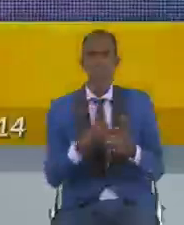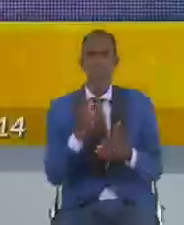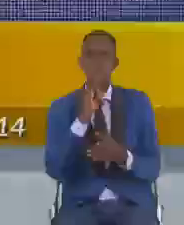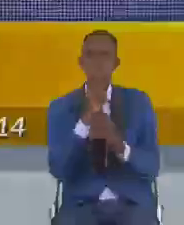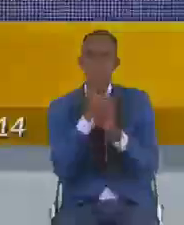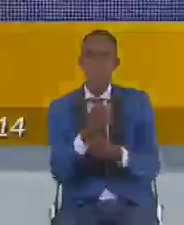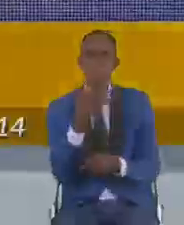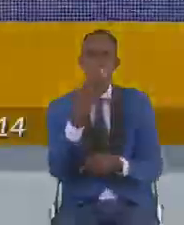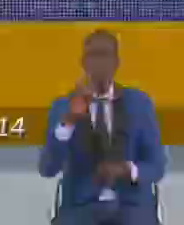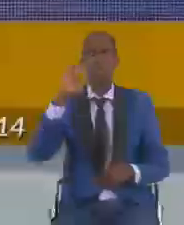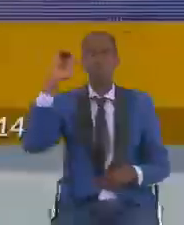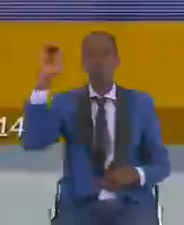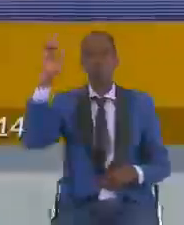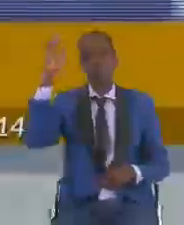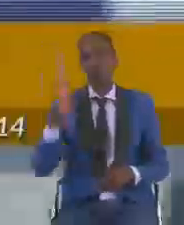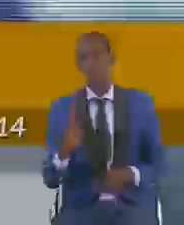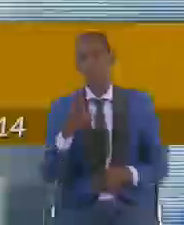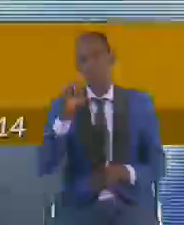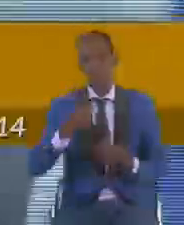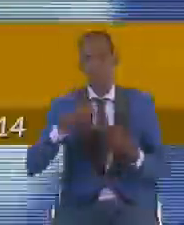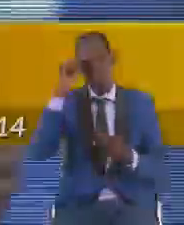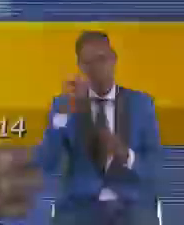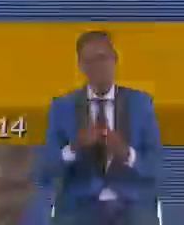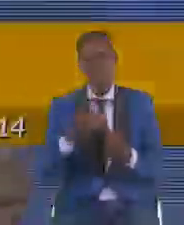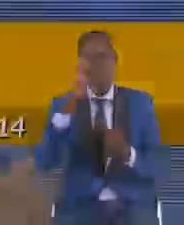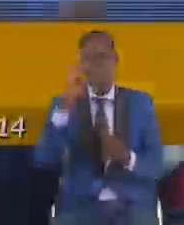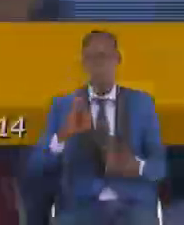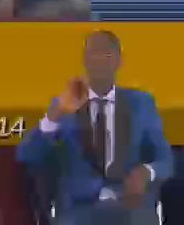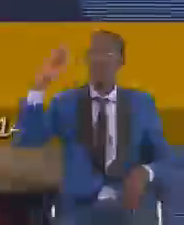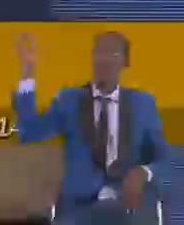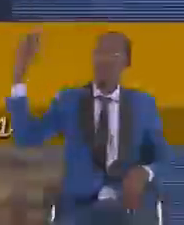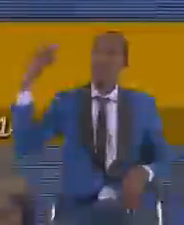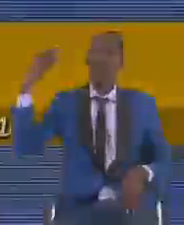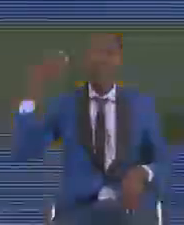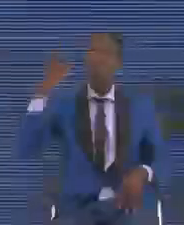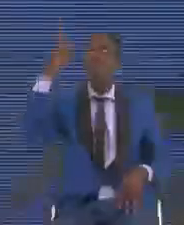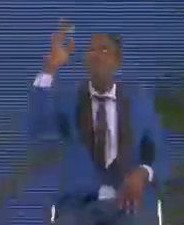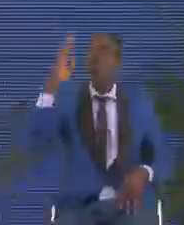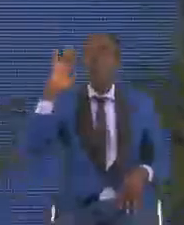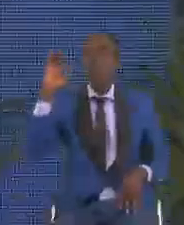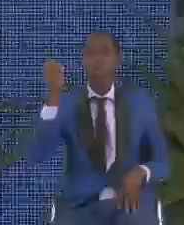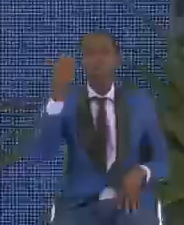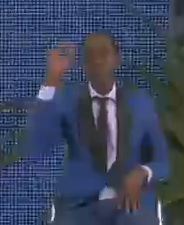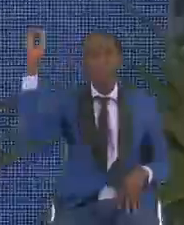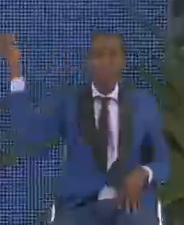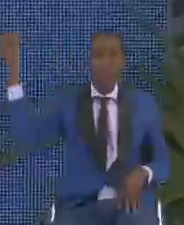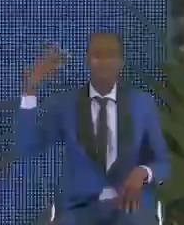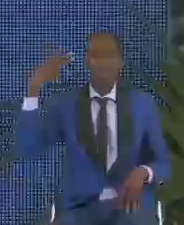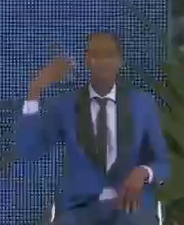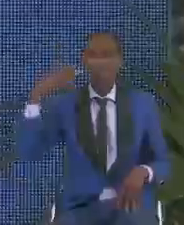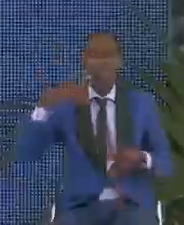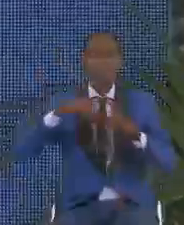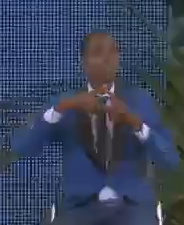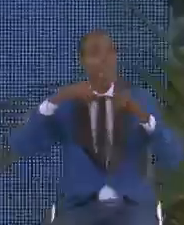every time that by grace, God's grace, supernatural